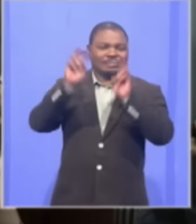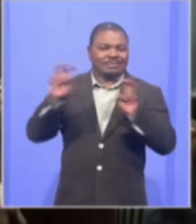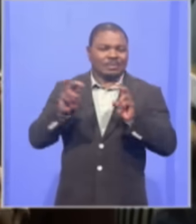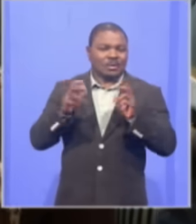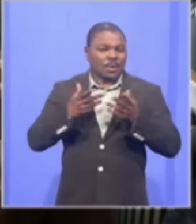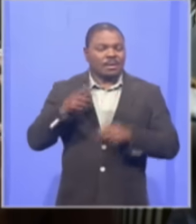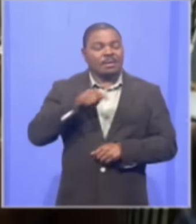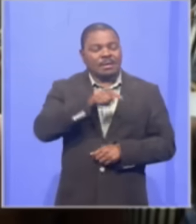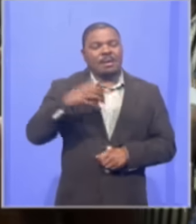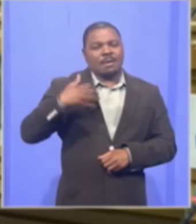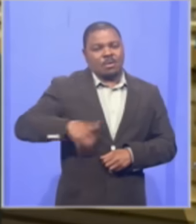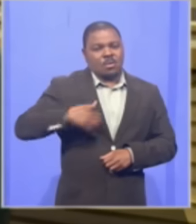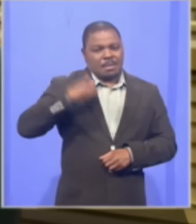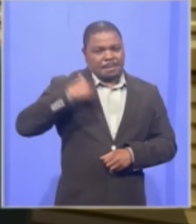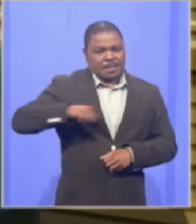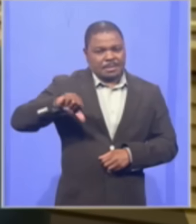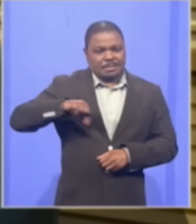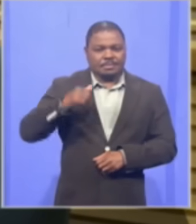wa Ekurhuleni.